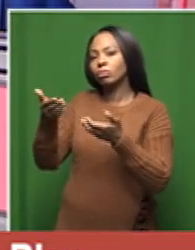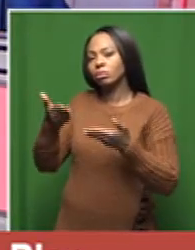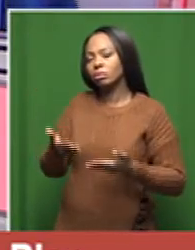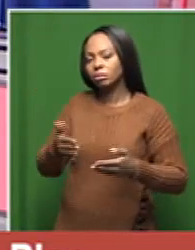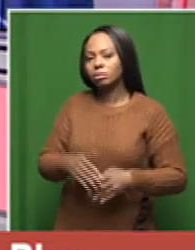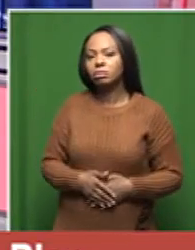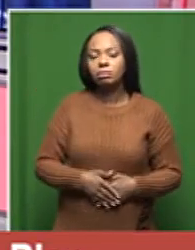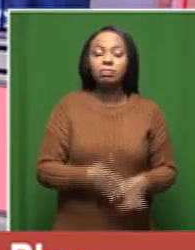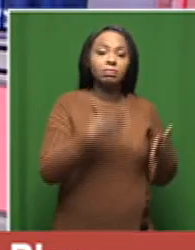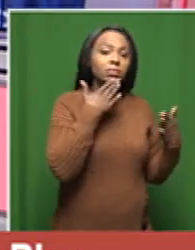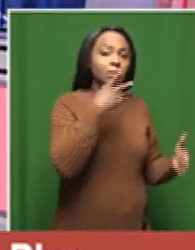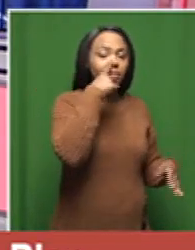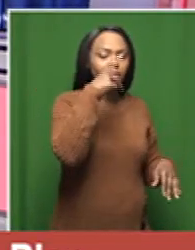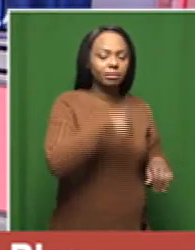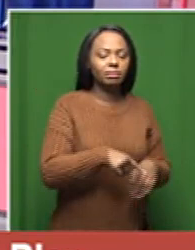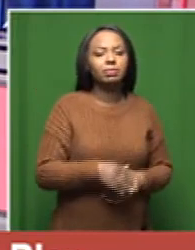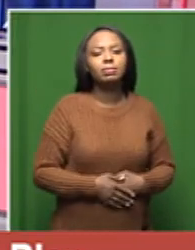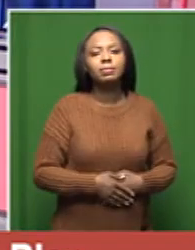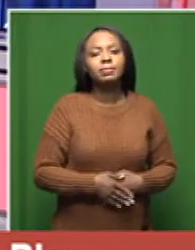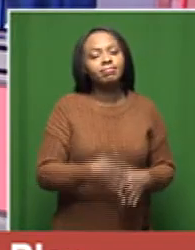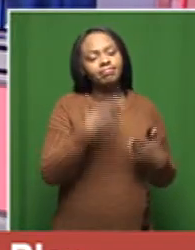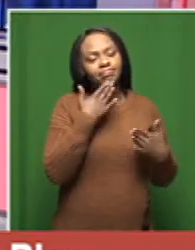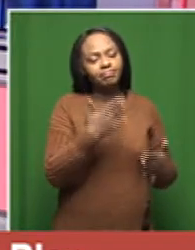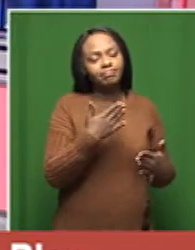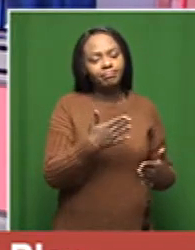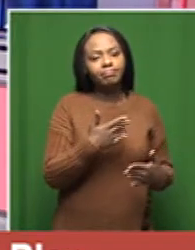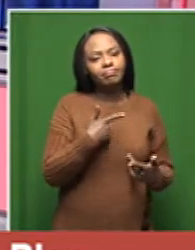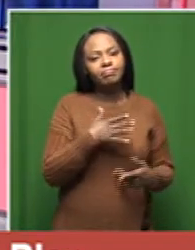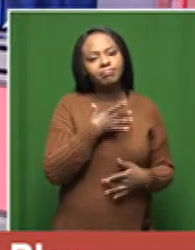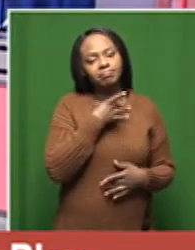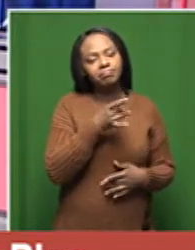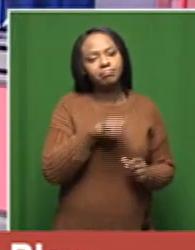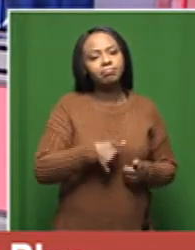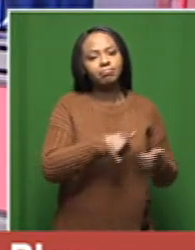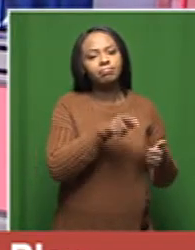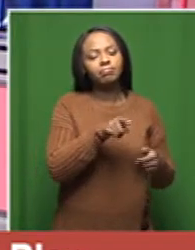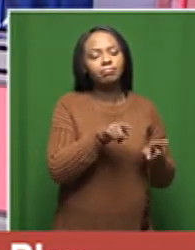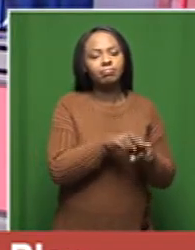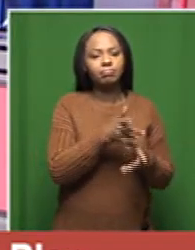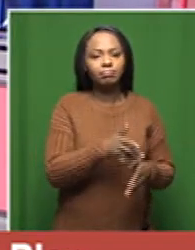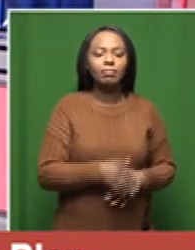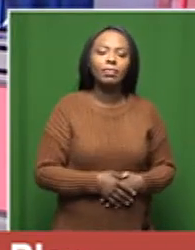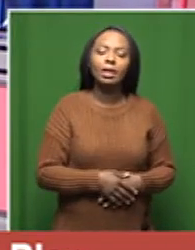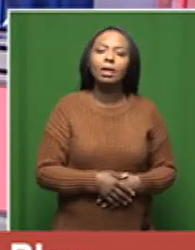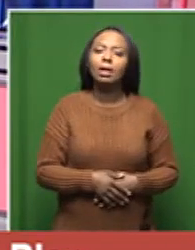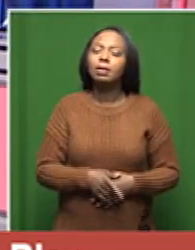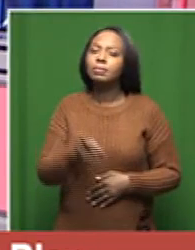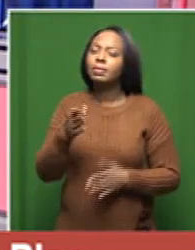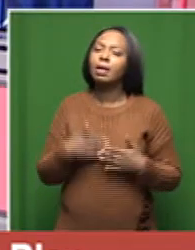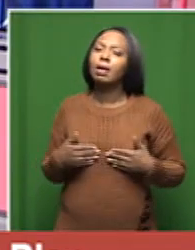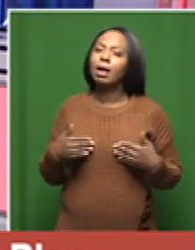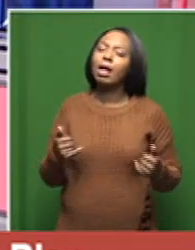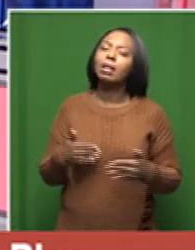Peter. Great to be back on again. Thank you. All right, so we've done quite a bit of vaccination already. I mean, it's been the healthcare workers,